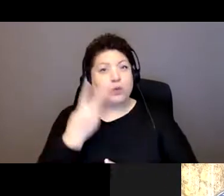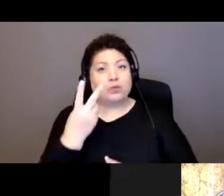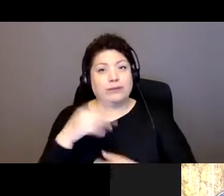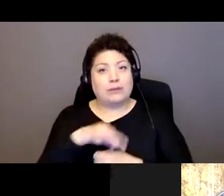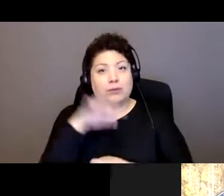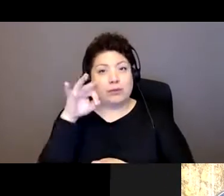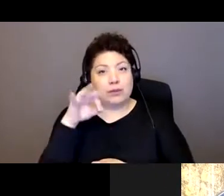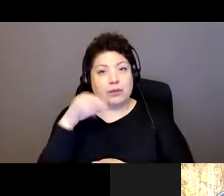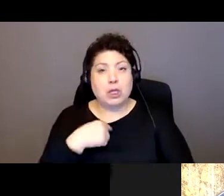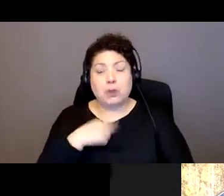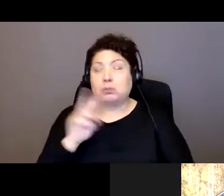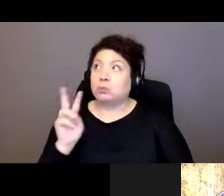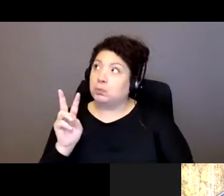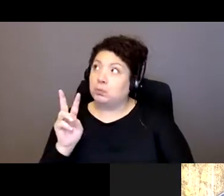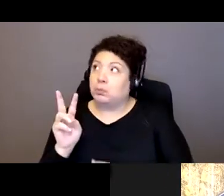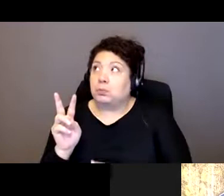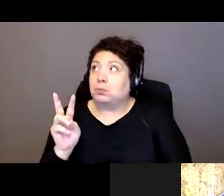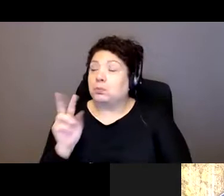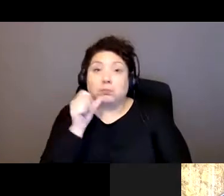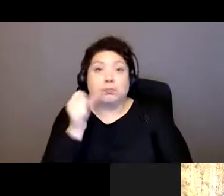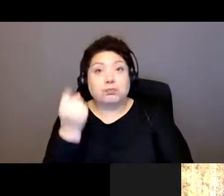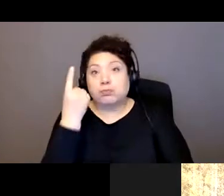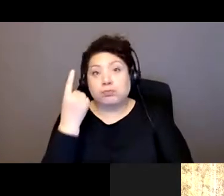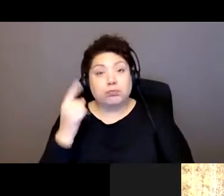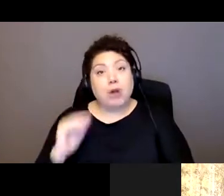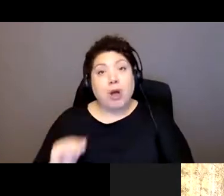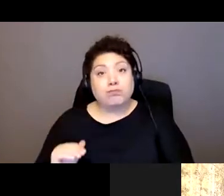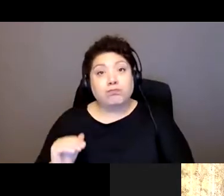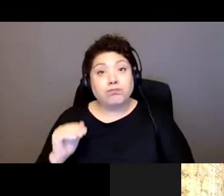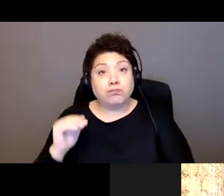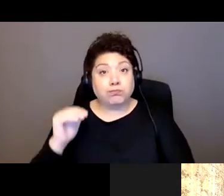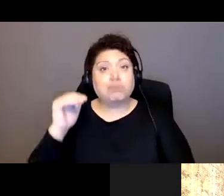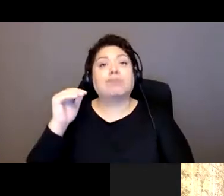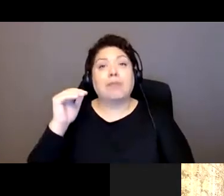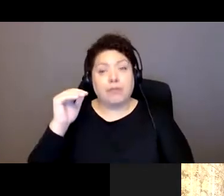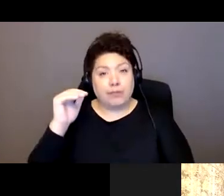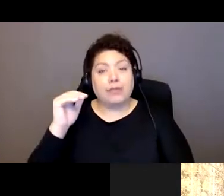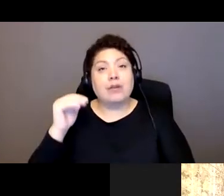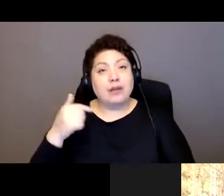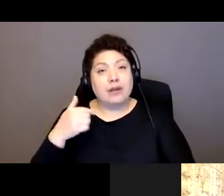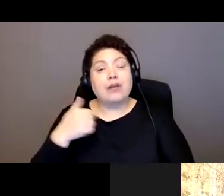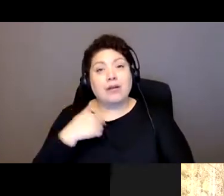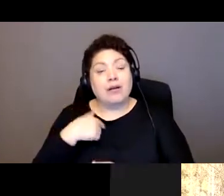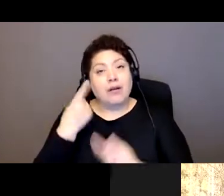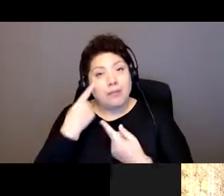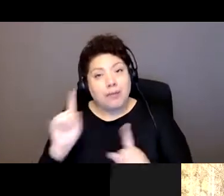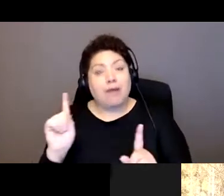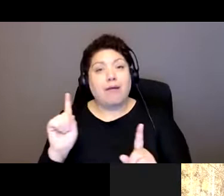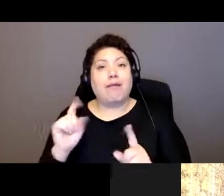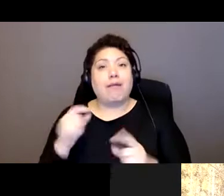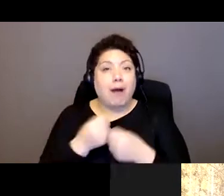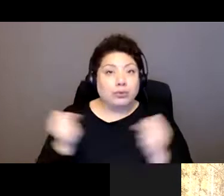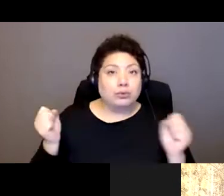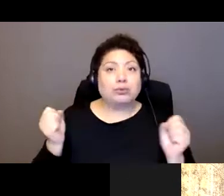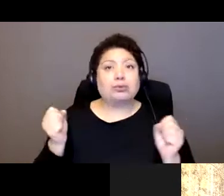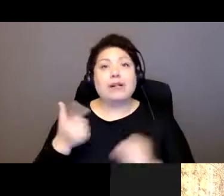I didn't understand what that meant for a long, long time until I got older. And when I came out as a lesbian,